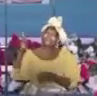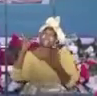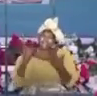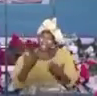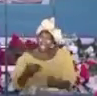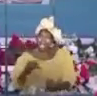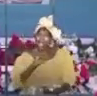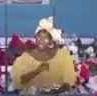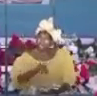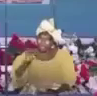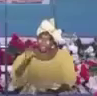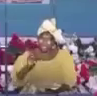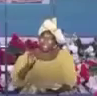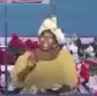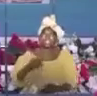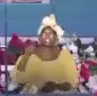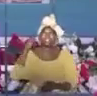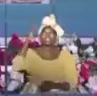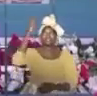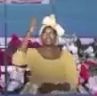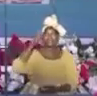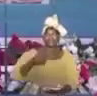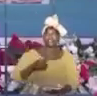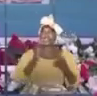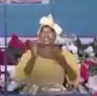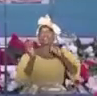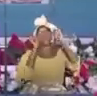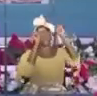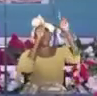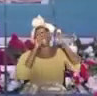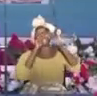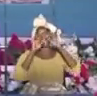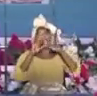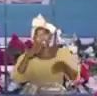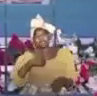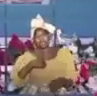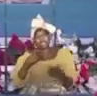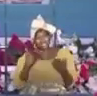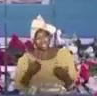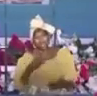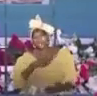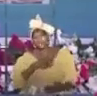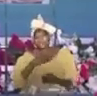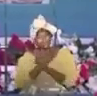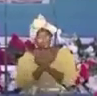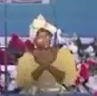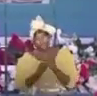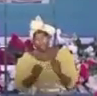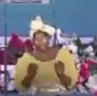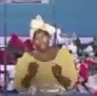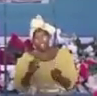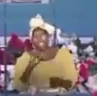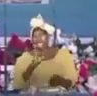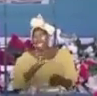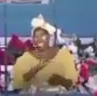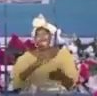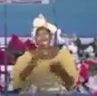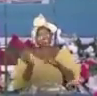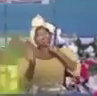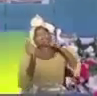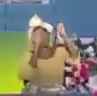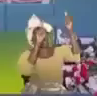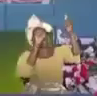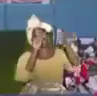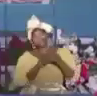Every heart, I need thee. Come bless me now, my Savior. I